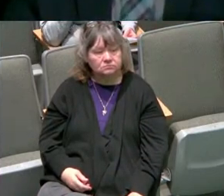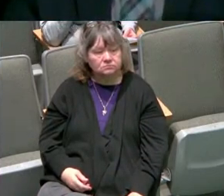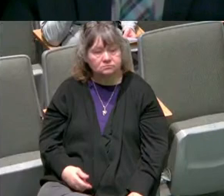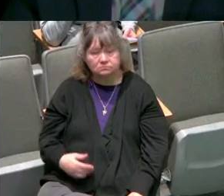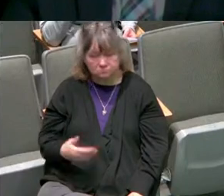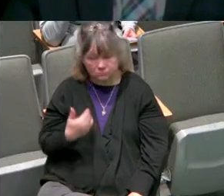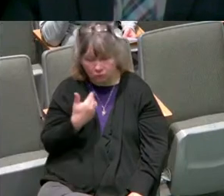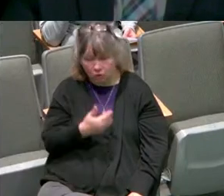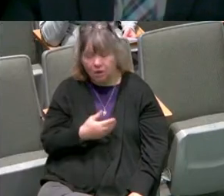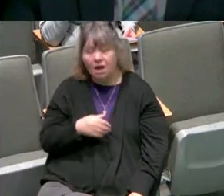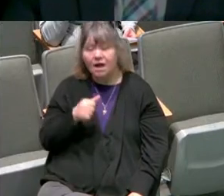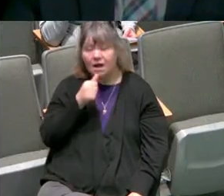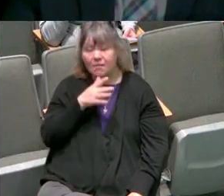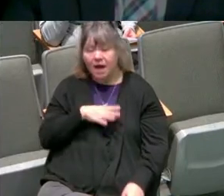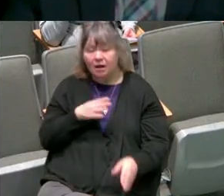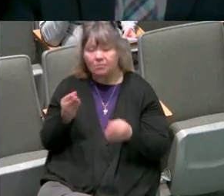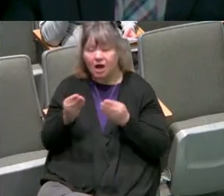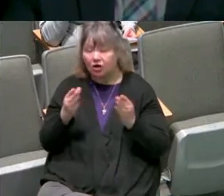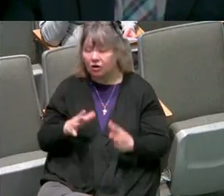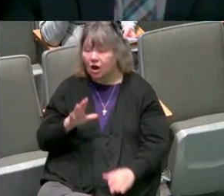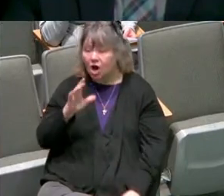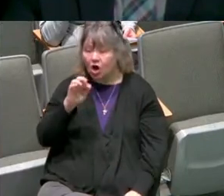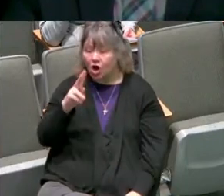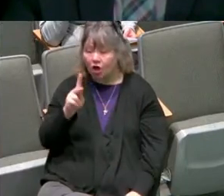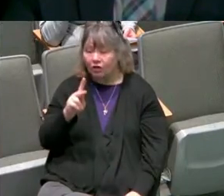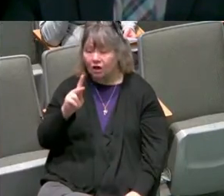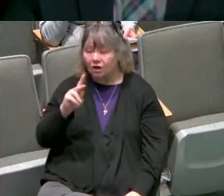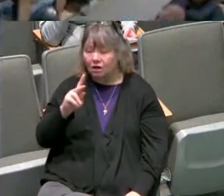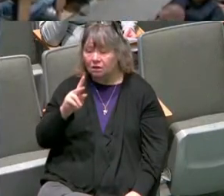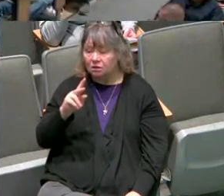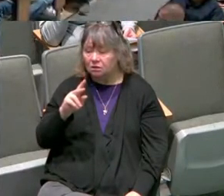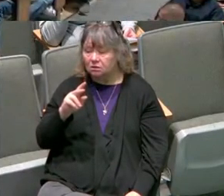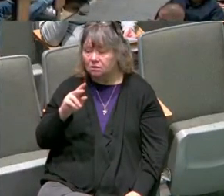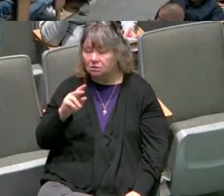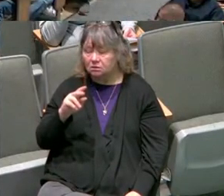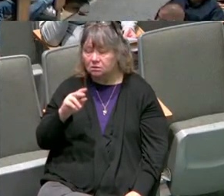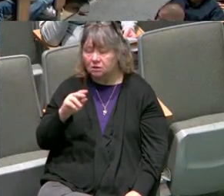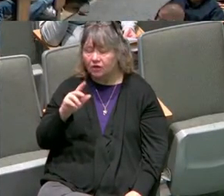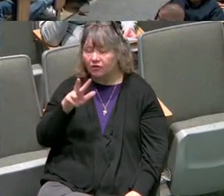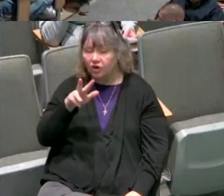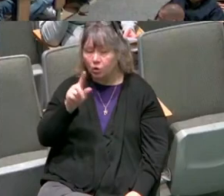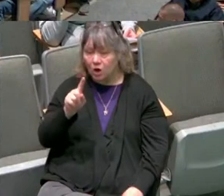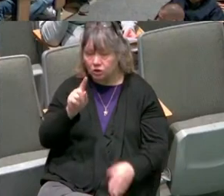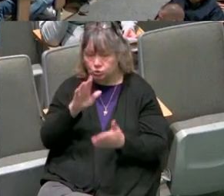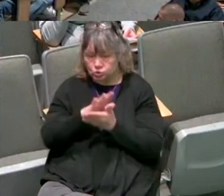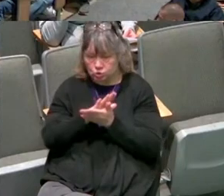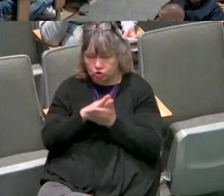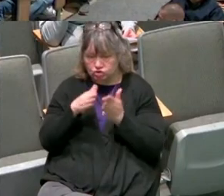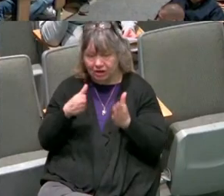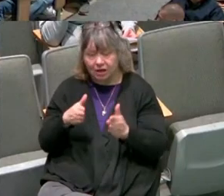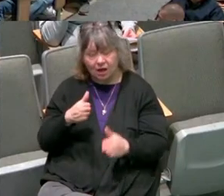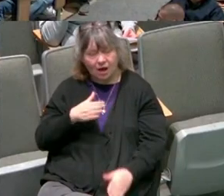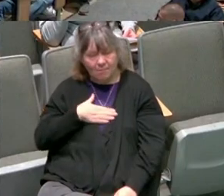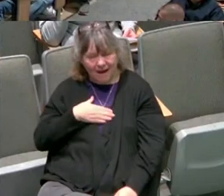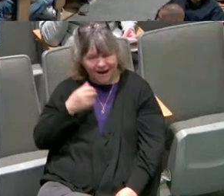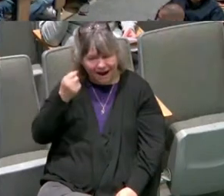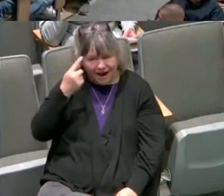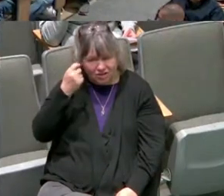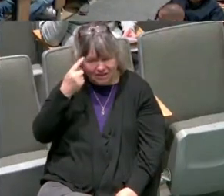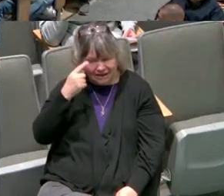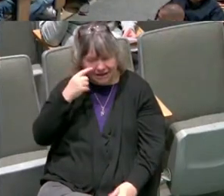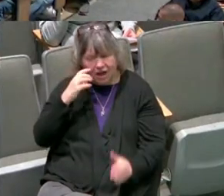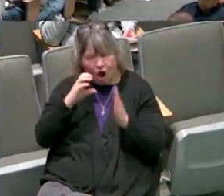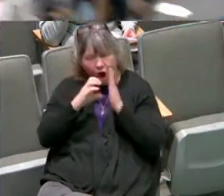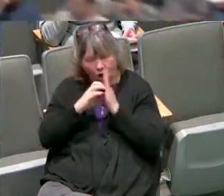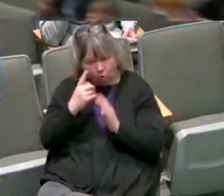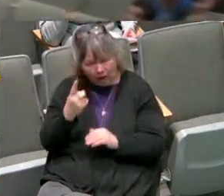go ahead mayor mauru called kalashevsky 31 School Street it was my understanding in article